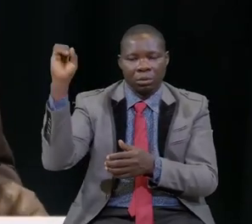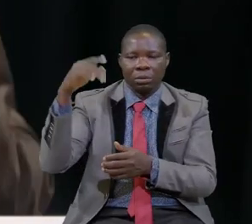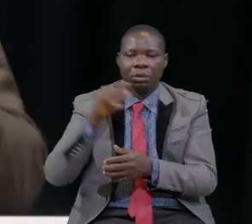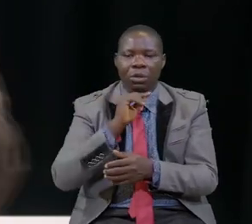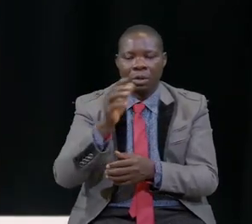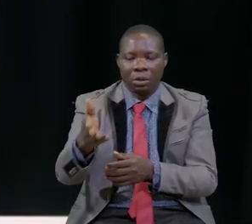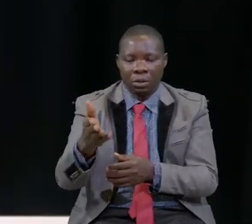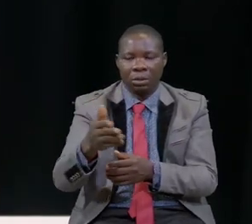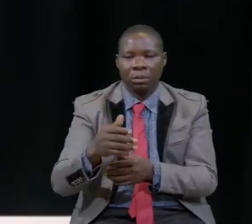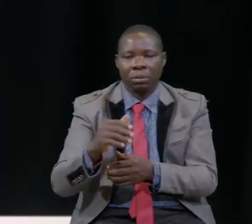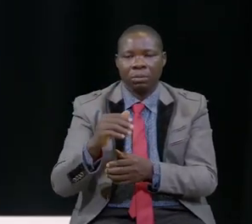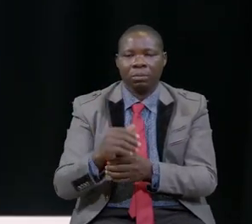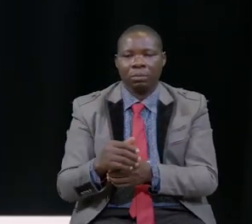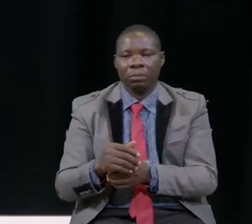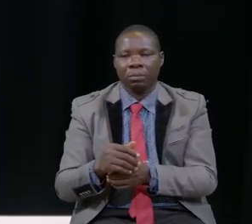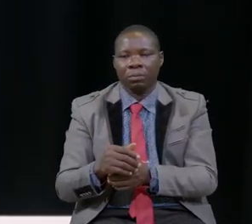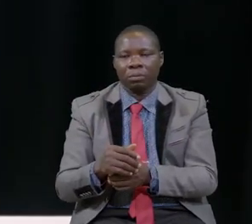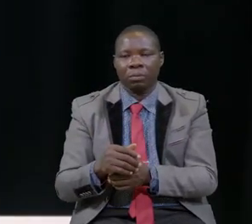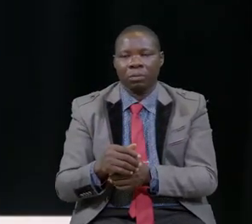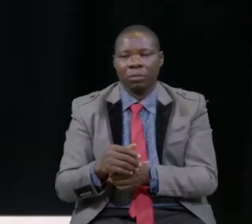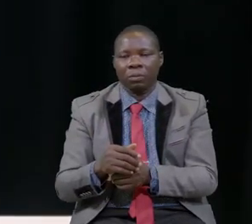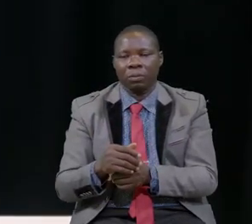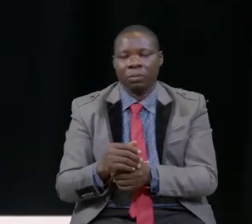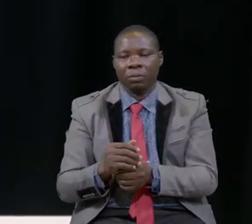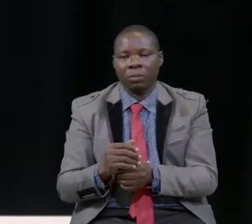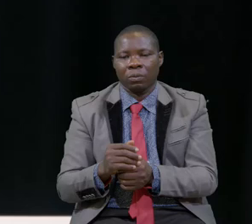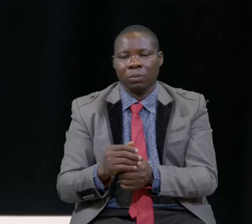My right hand side, if you finish.